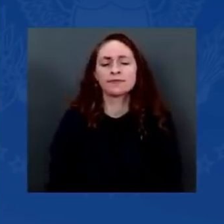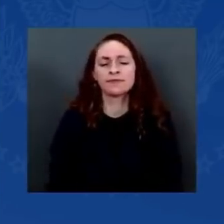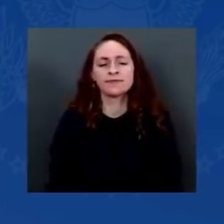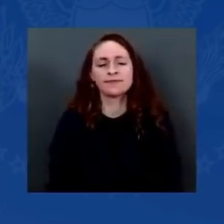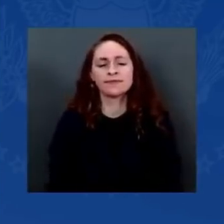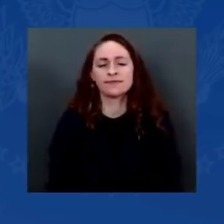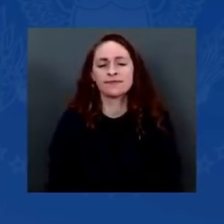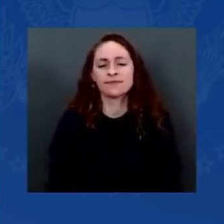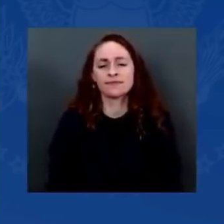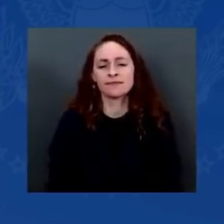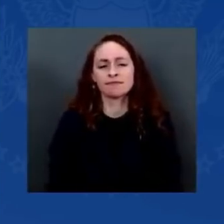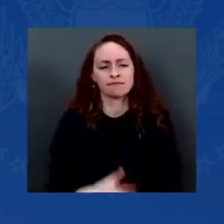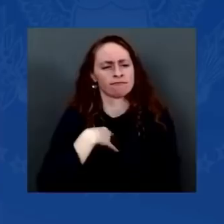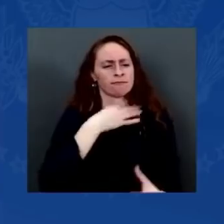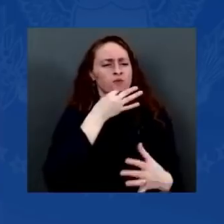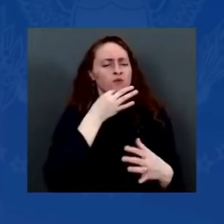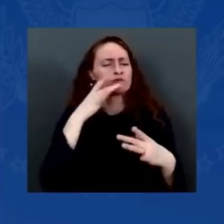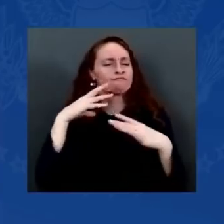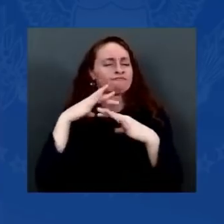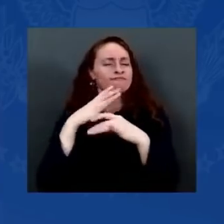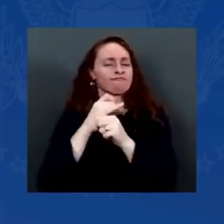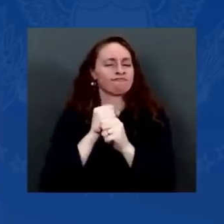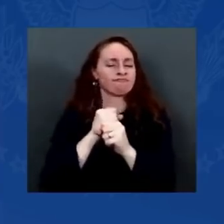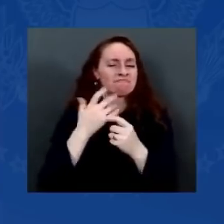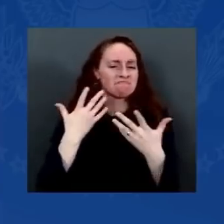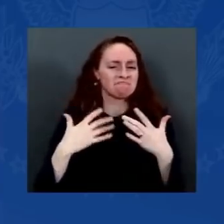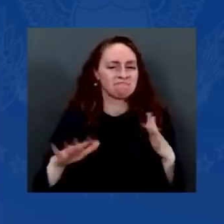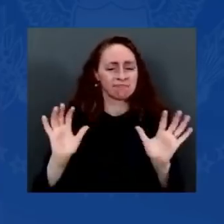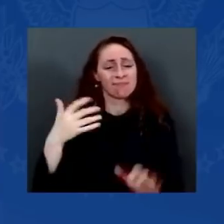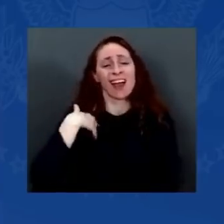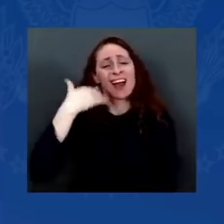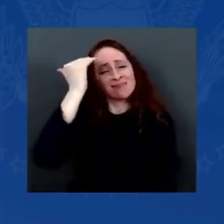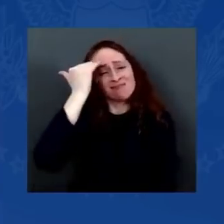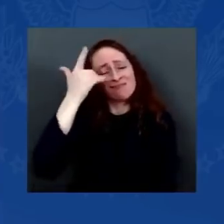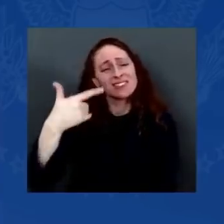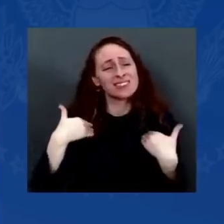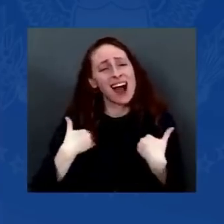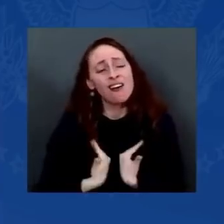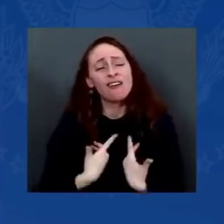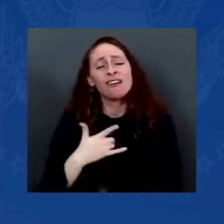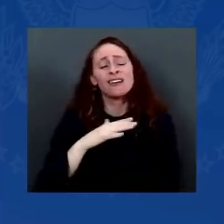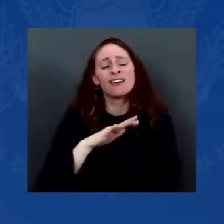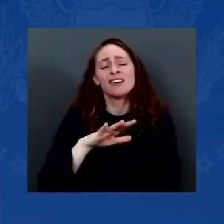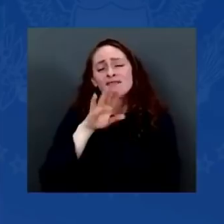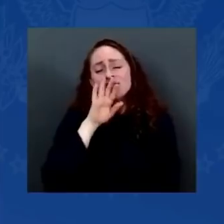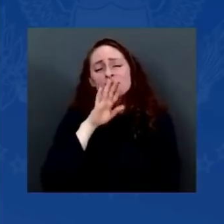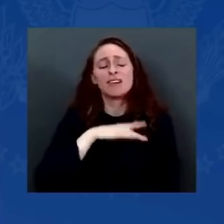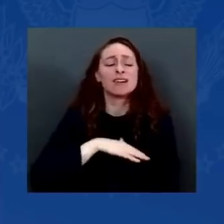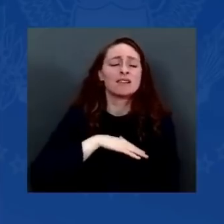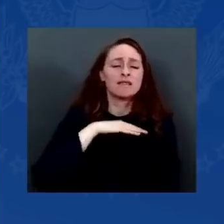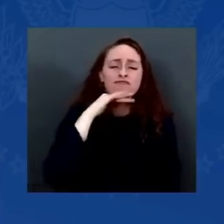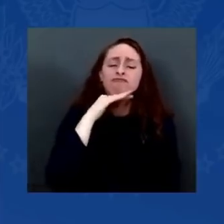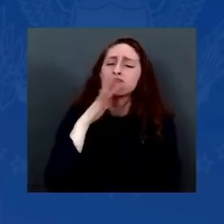tired. I really mean this, and I know you're frustrated. We all want this to be over, but we're still